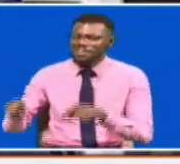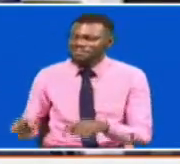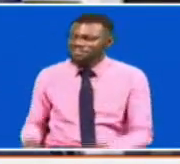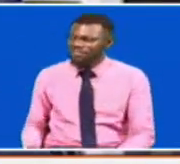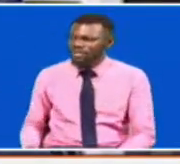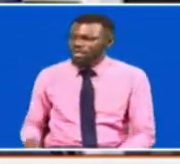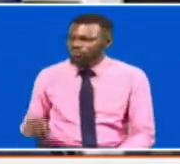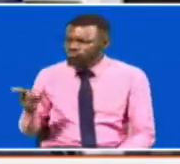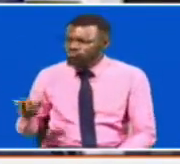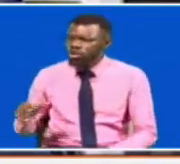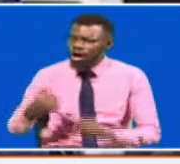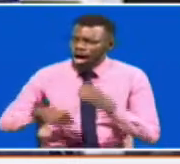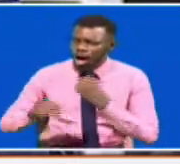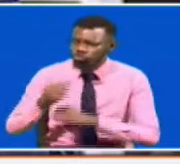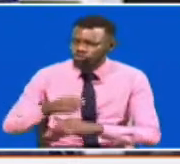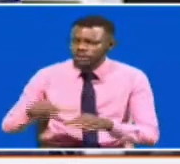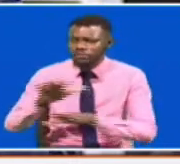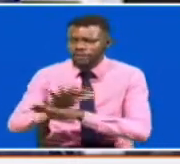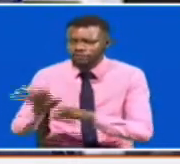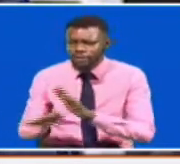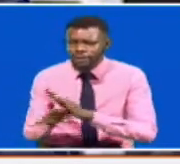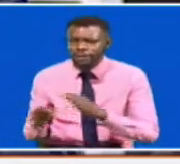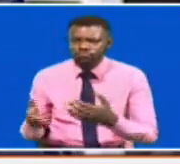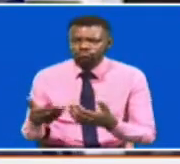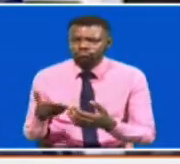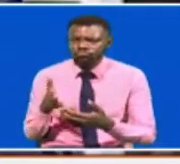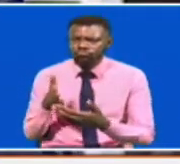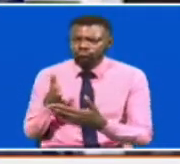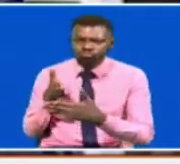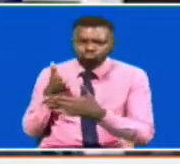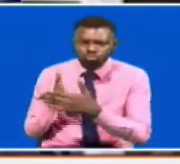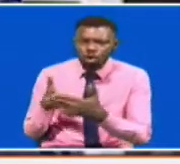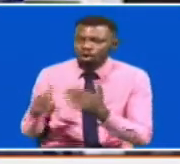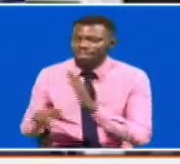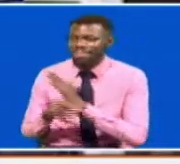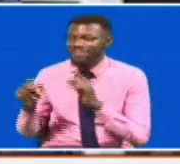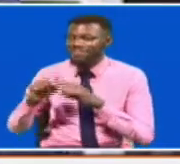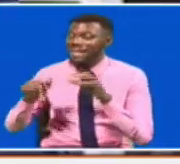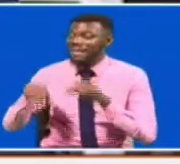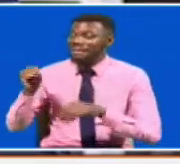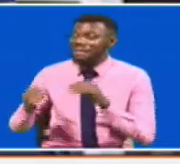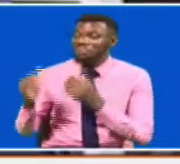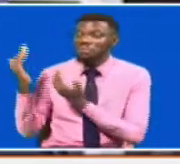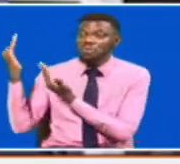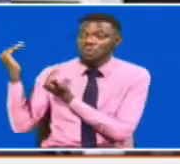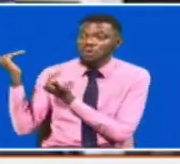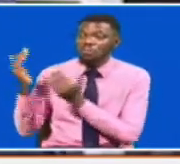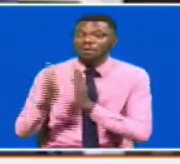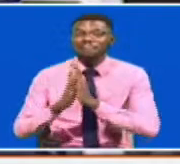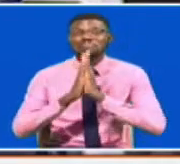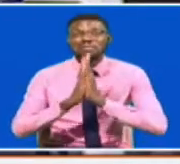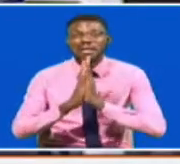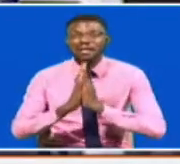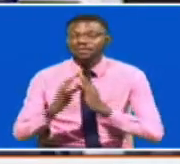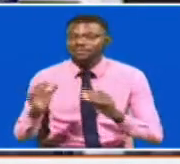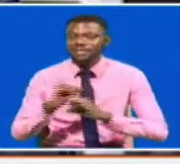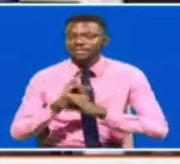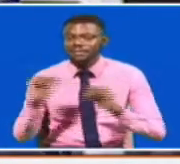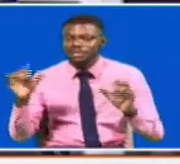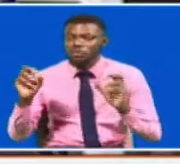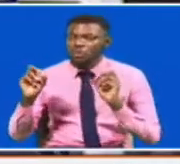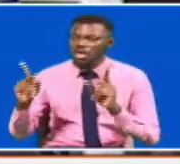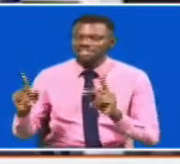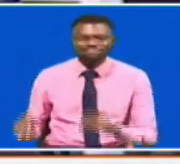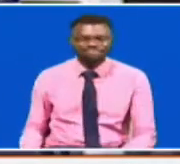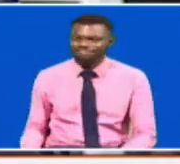I'll do everything in stop my that. Power mm-hmm. to stop the theft. But if you go to an election hoping and praying that it will be okay,